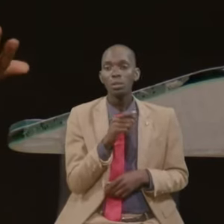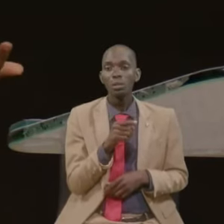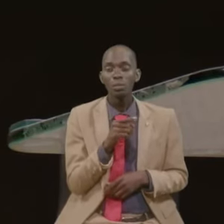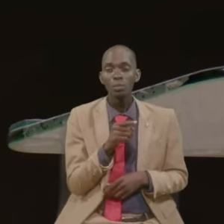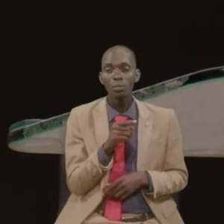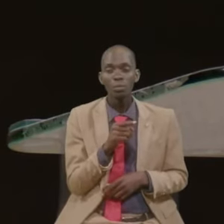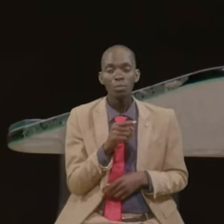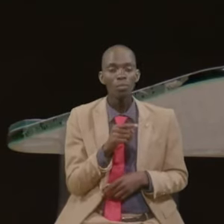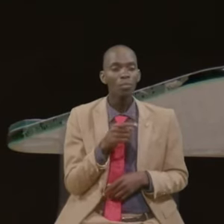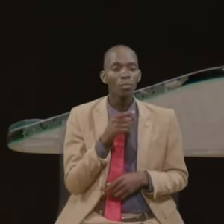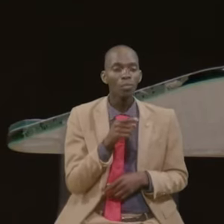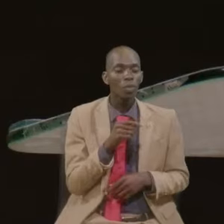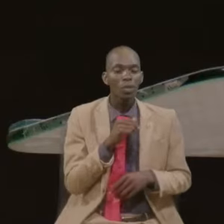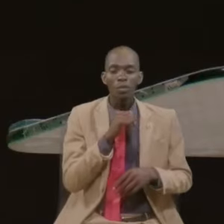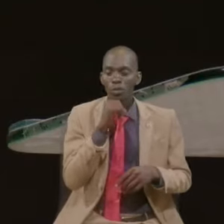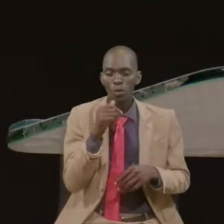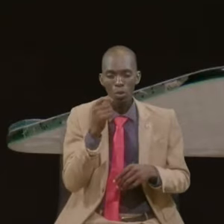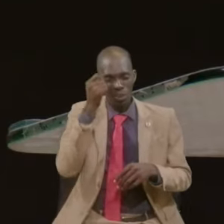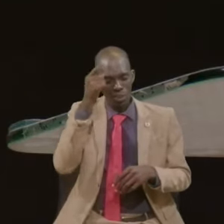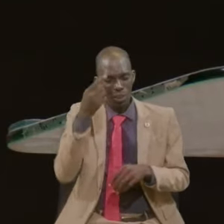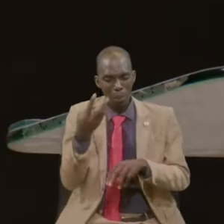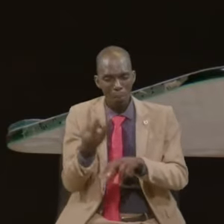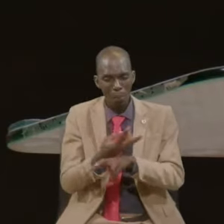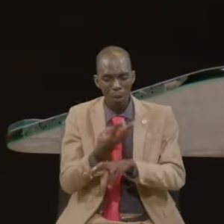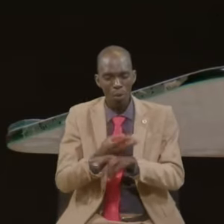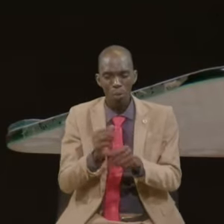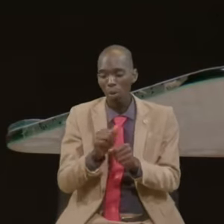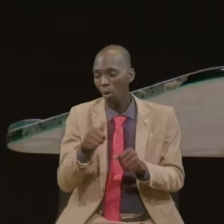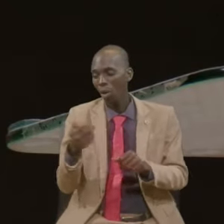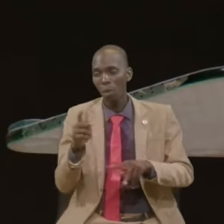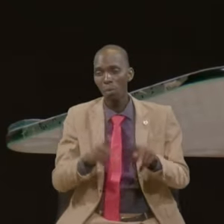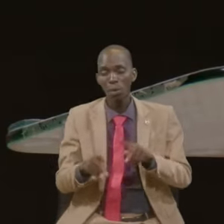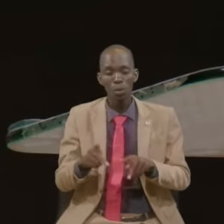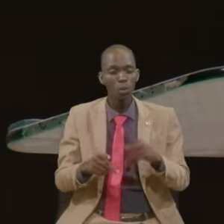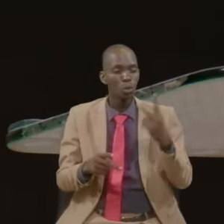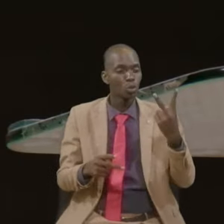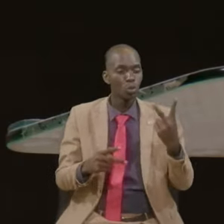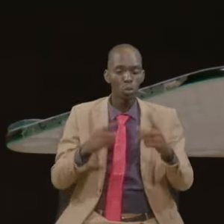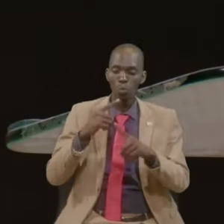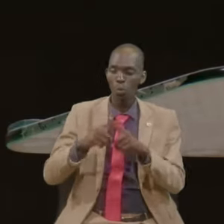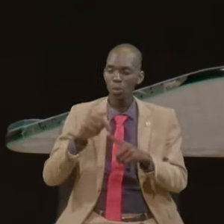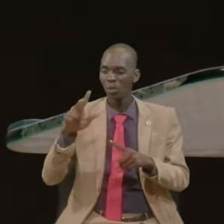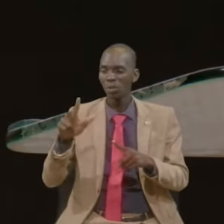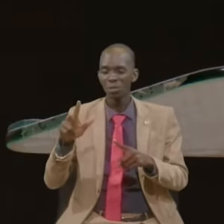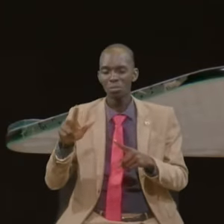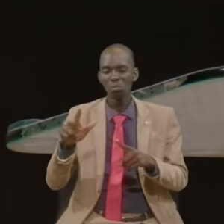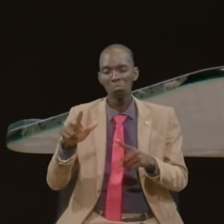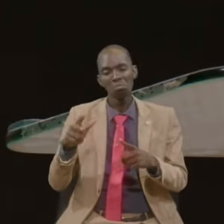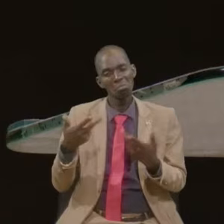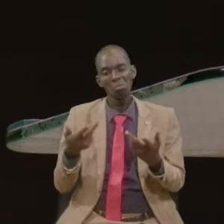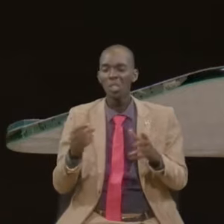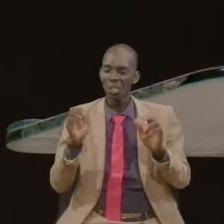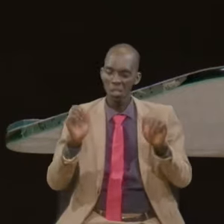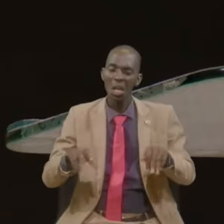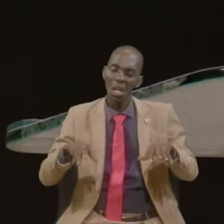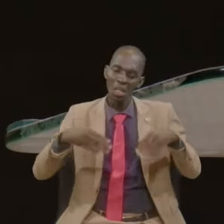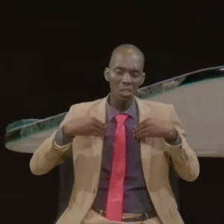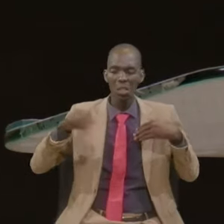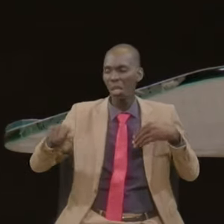way everybody calculates. 2 + 3 is, then you mention a kind of figure.